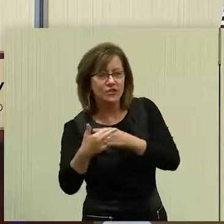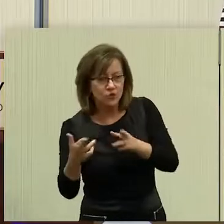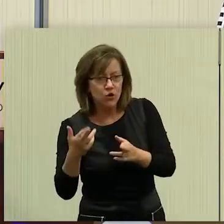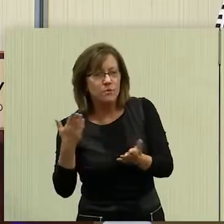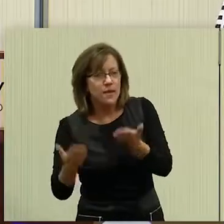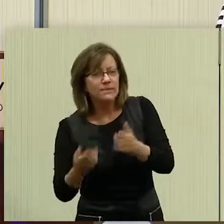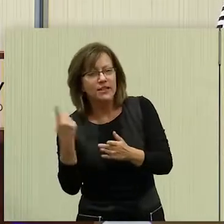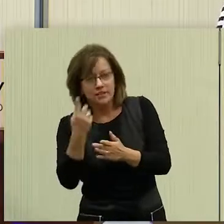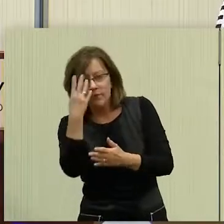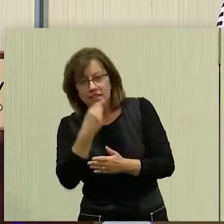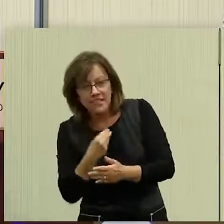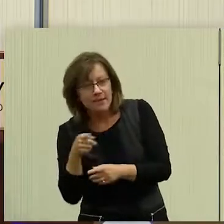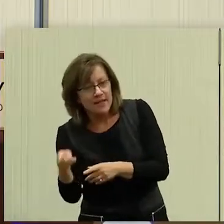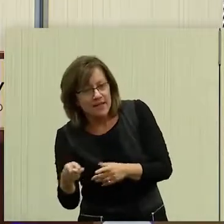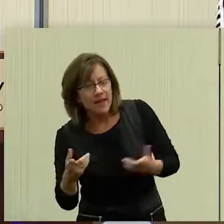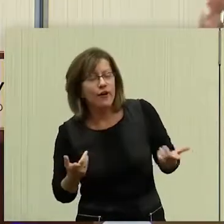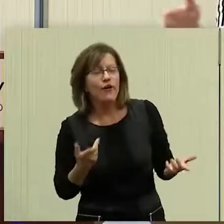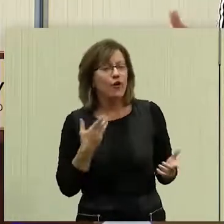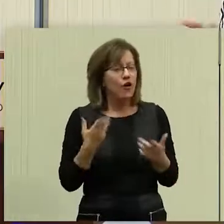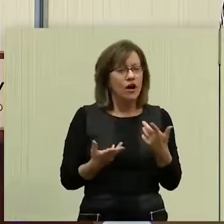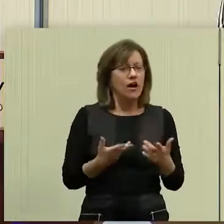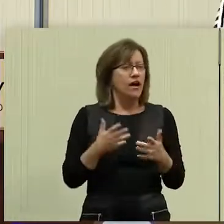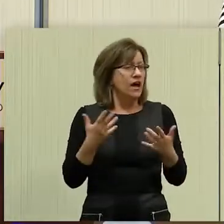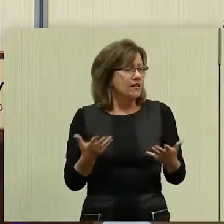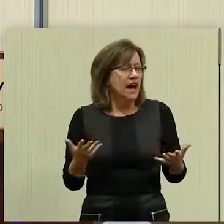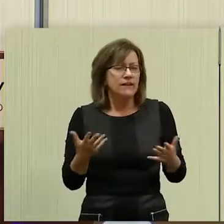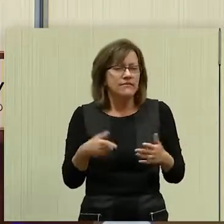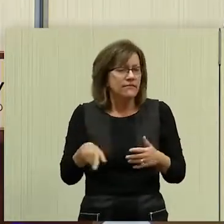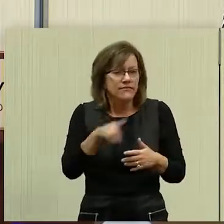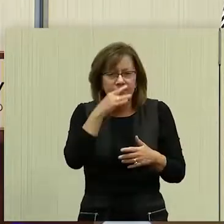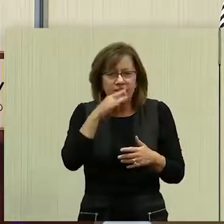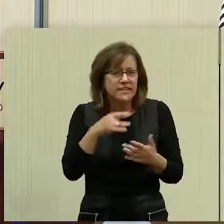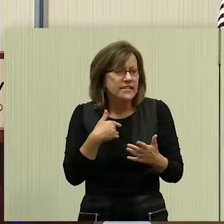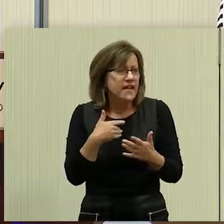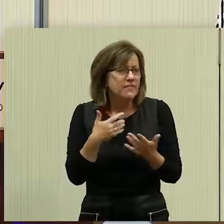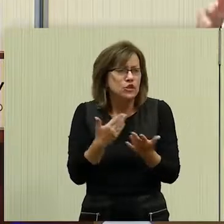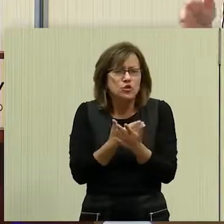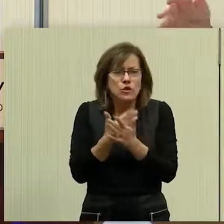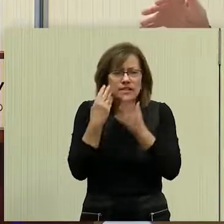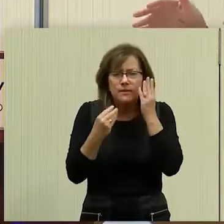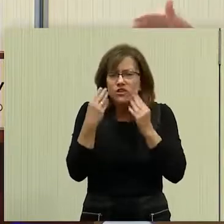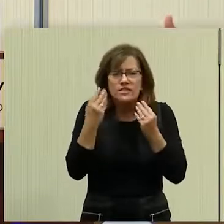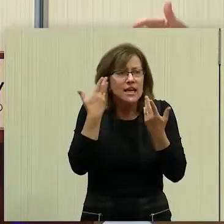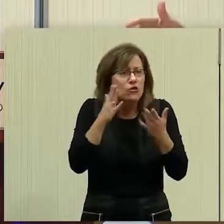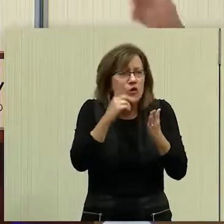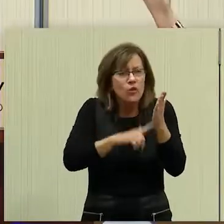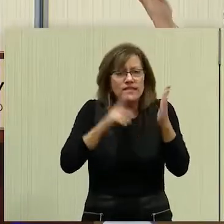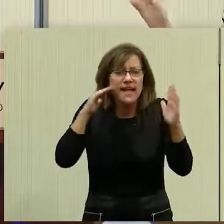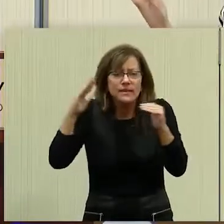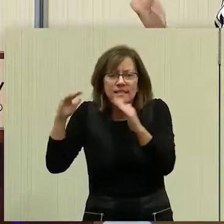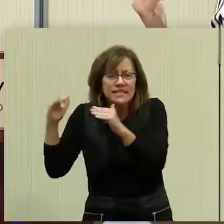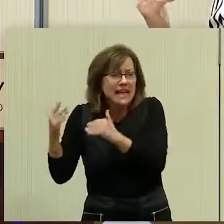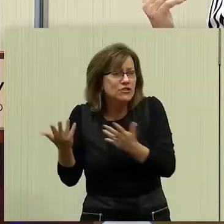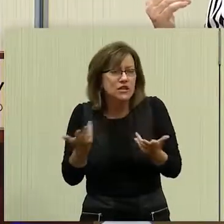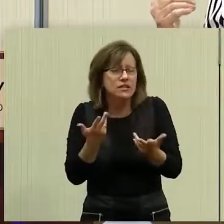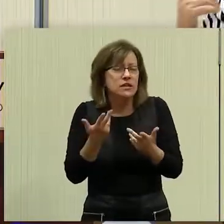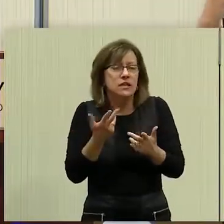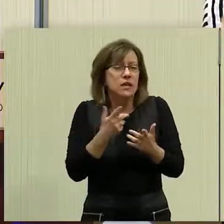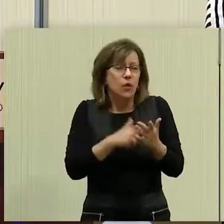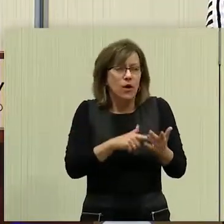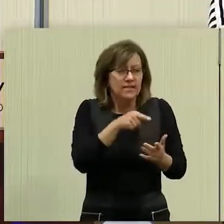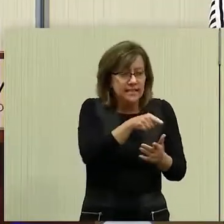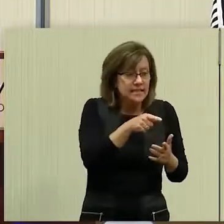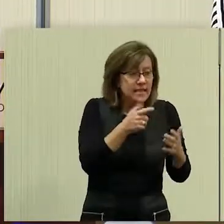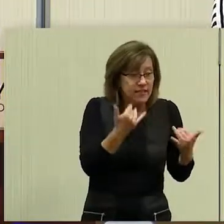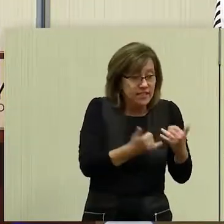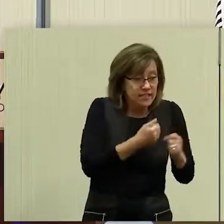new experiences, or they don't know this school from another school, or they don't know your expectations for transitions versus the teacher they had last year